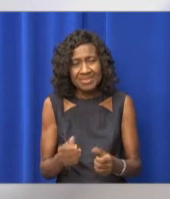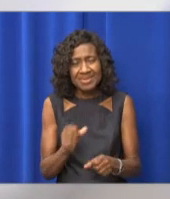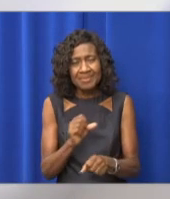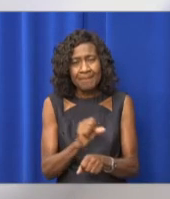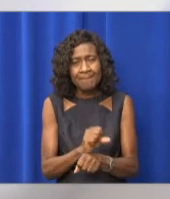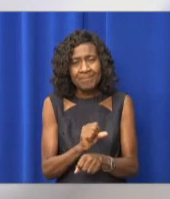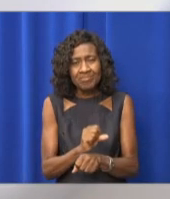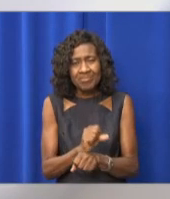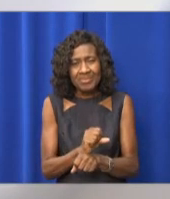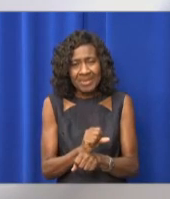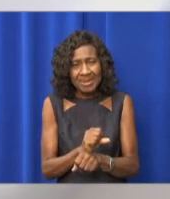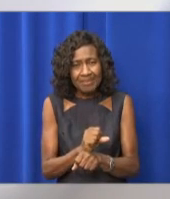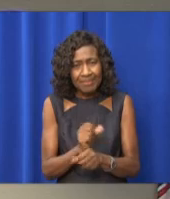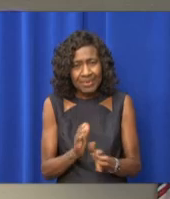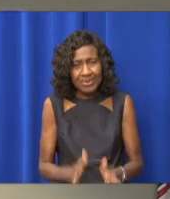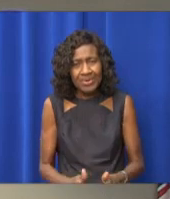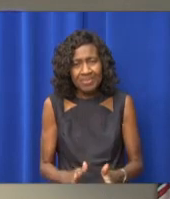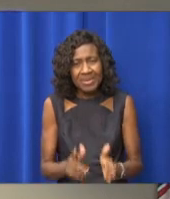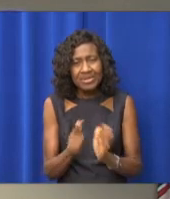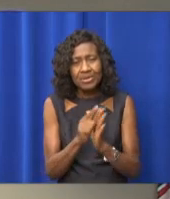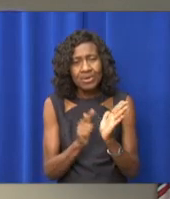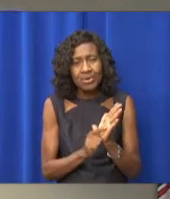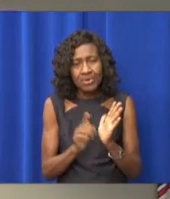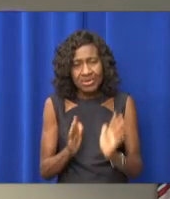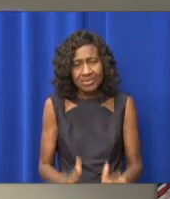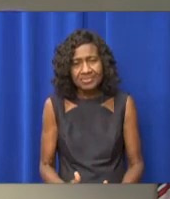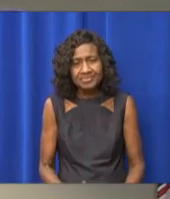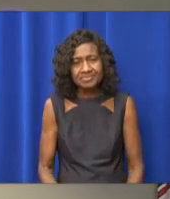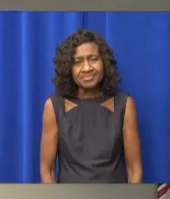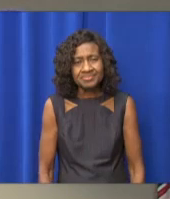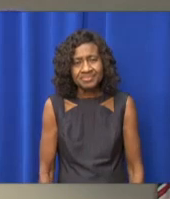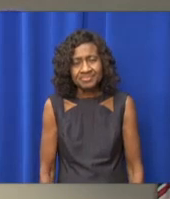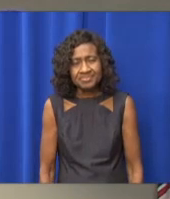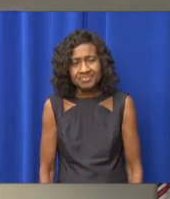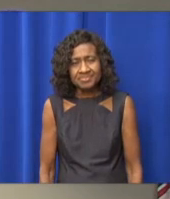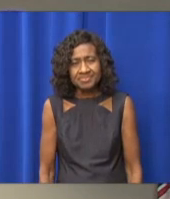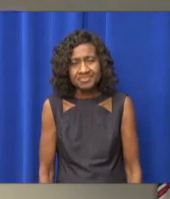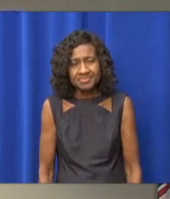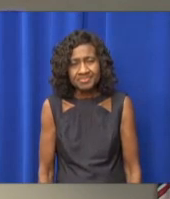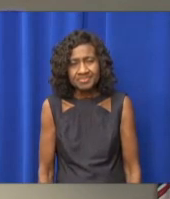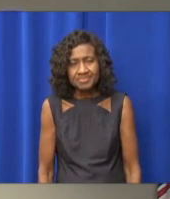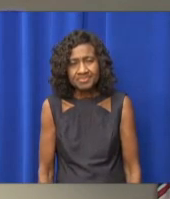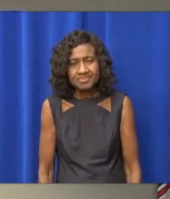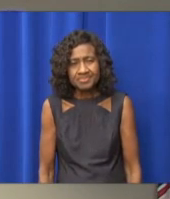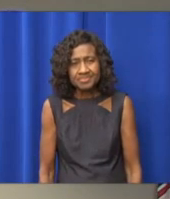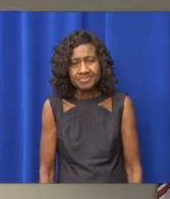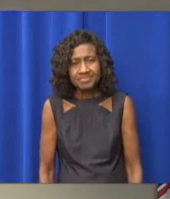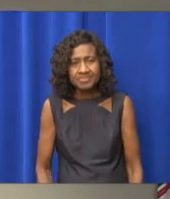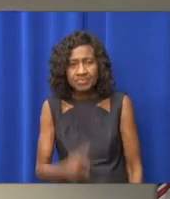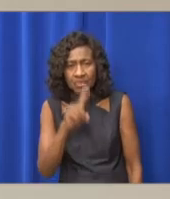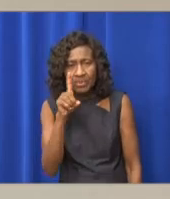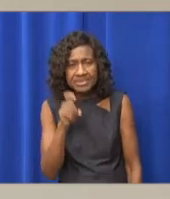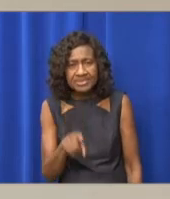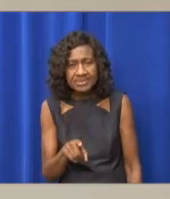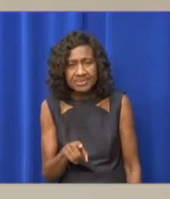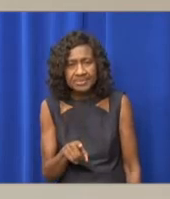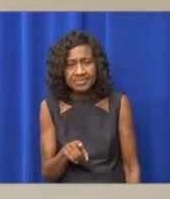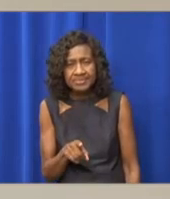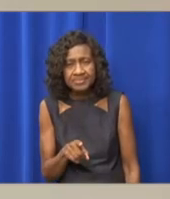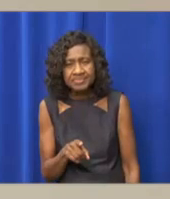Donna. Okay, thank you very much, Ralph. We go now to April from Radio Cayman. Hi, Dr.